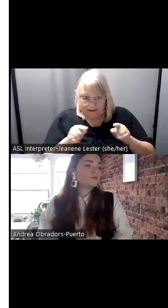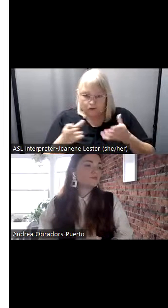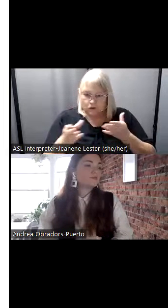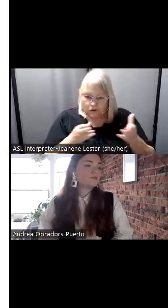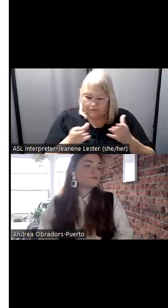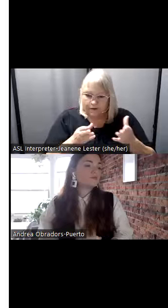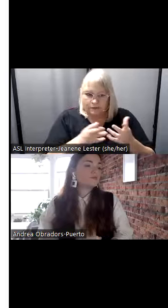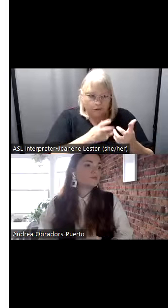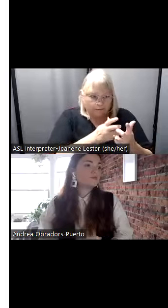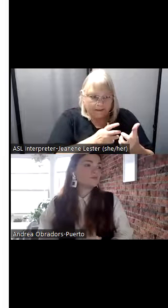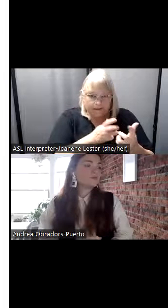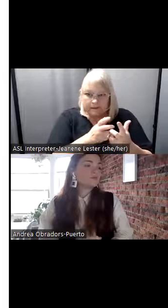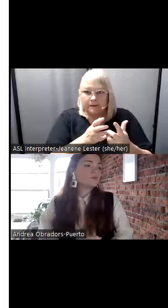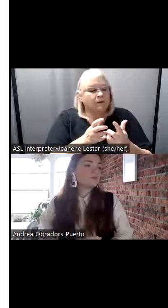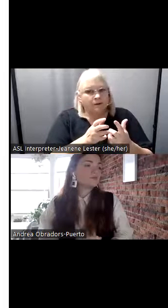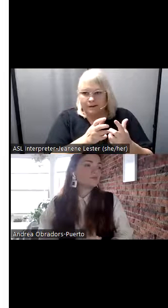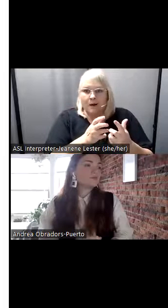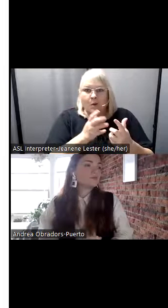and expectations of the people that they serve.